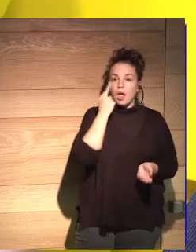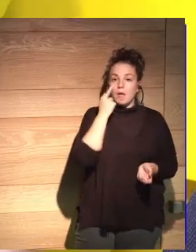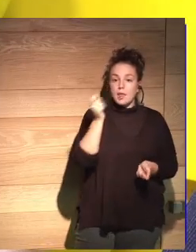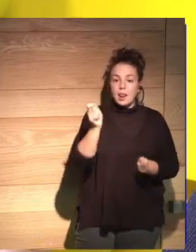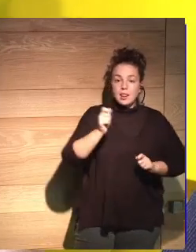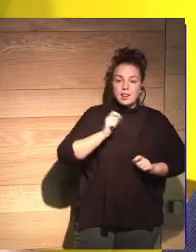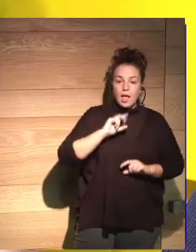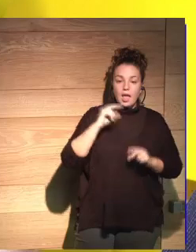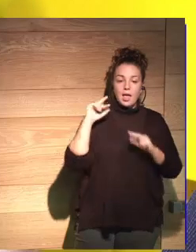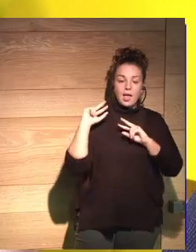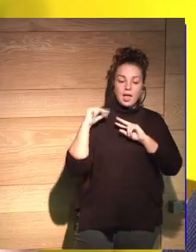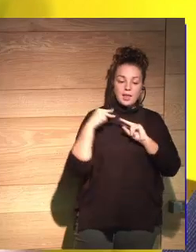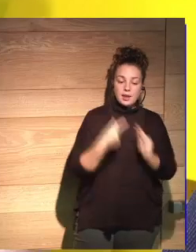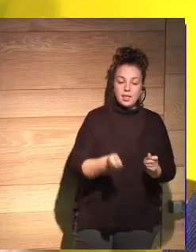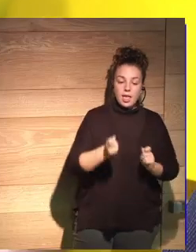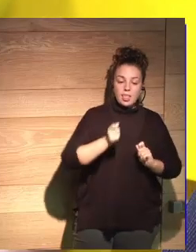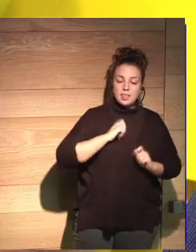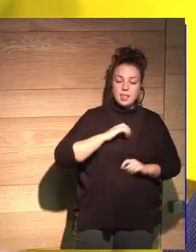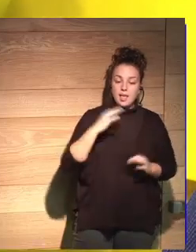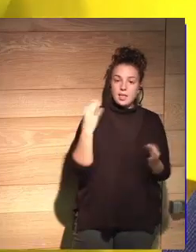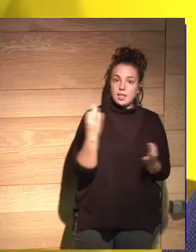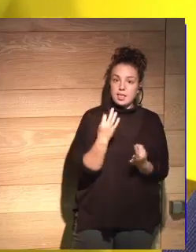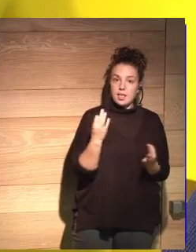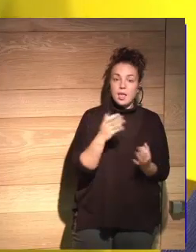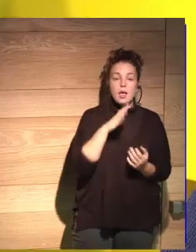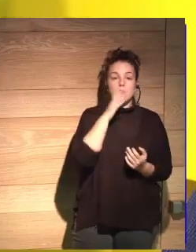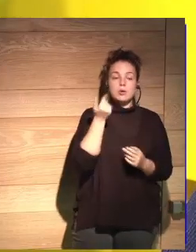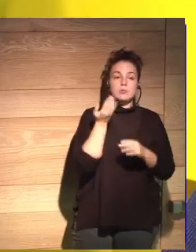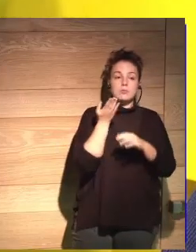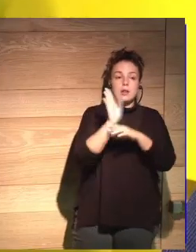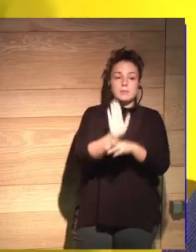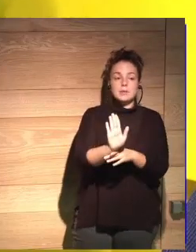what genetics can offer